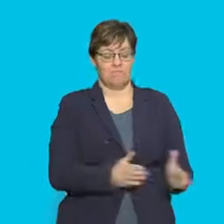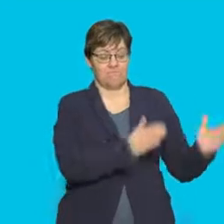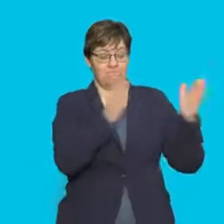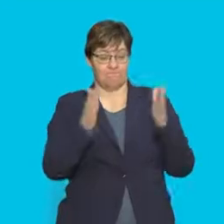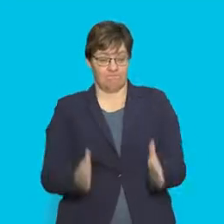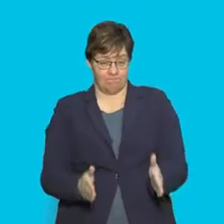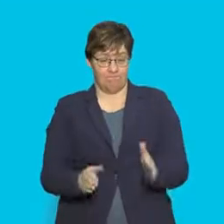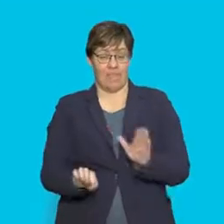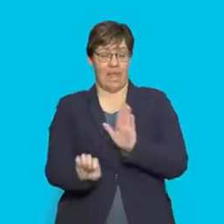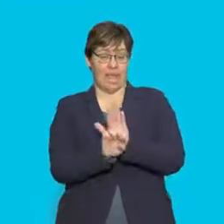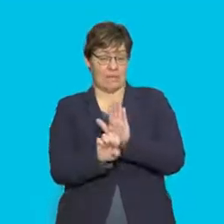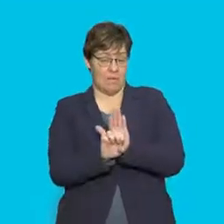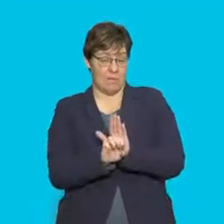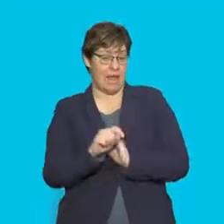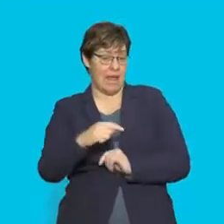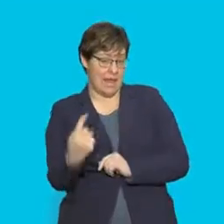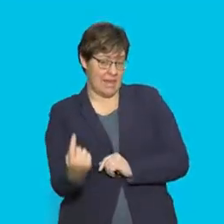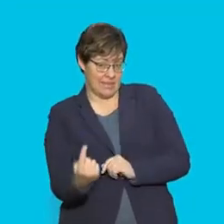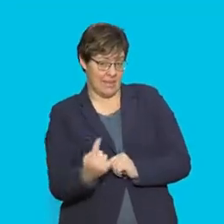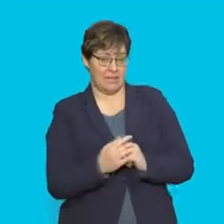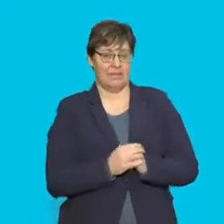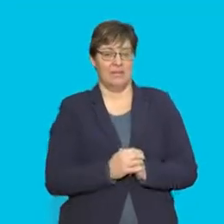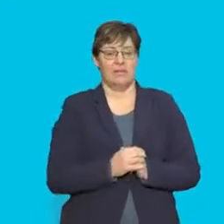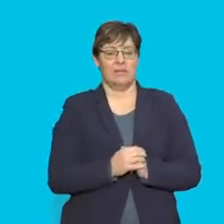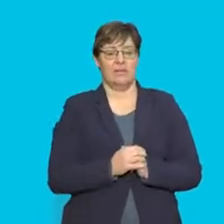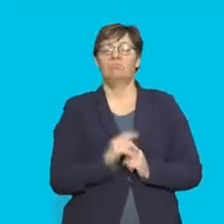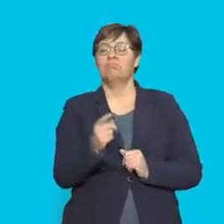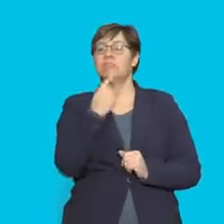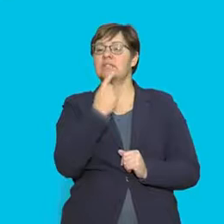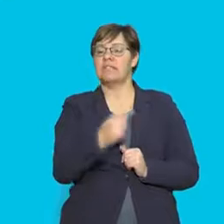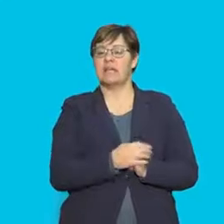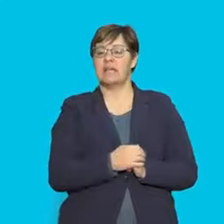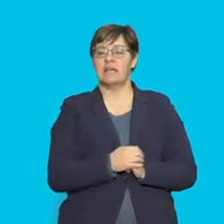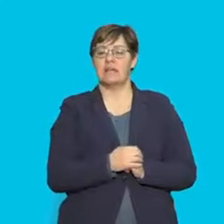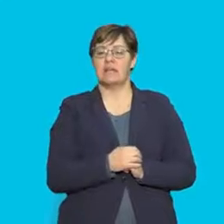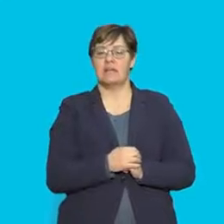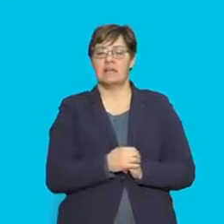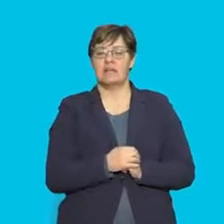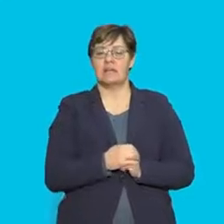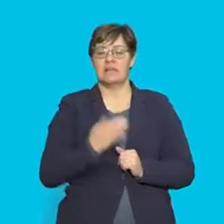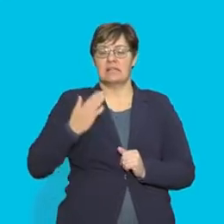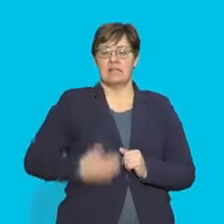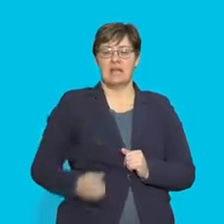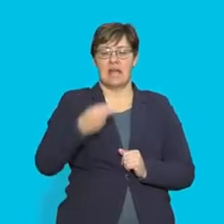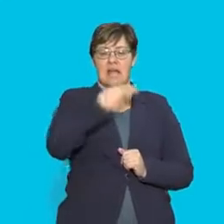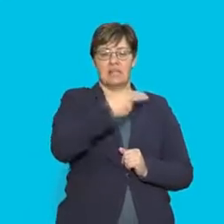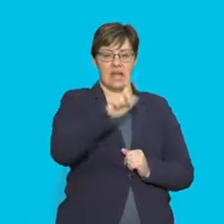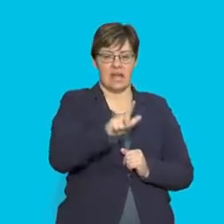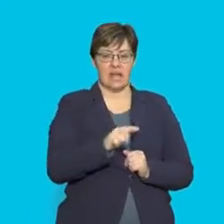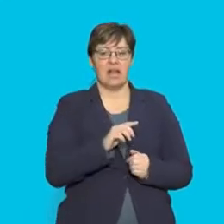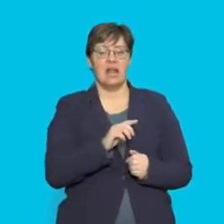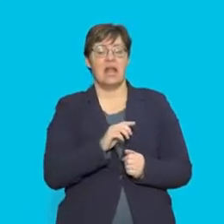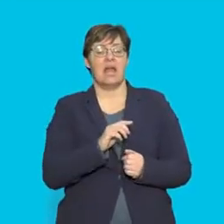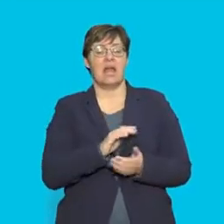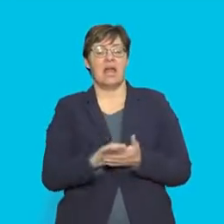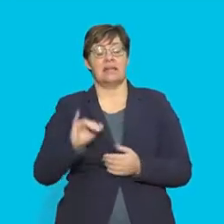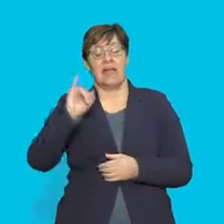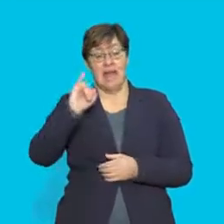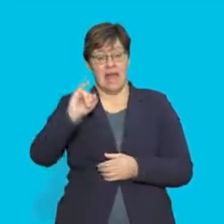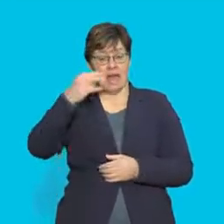Now, another type of a question that we have here will be, if they say sides HL and